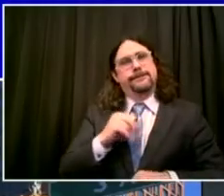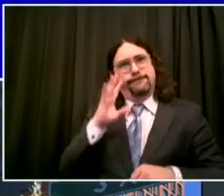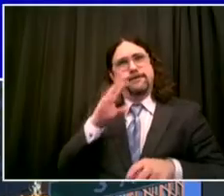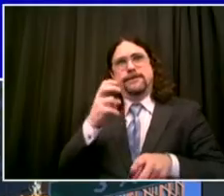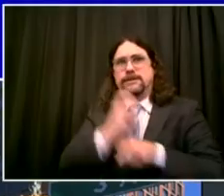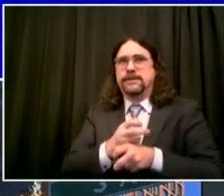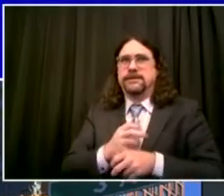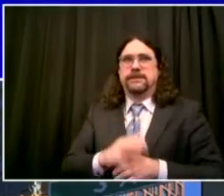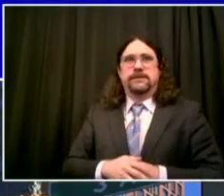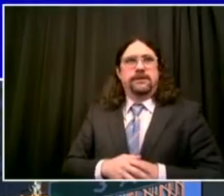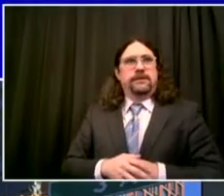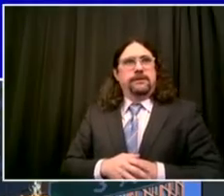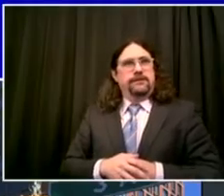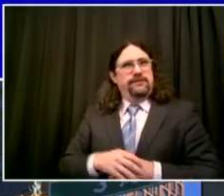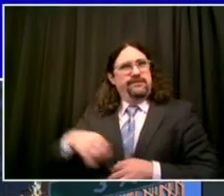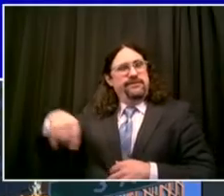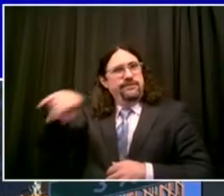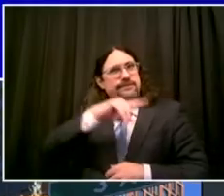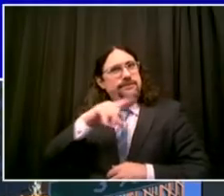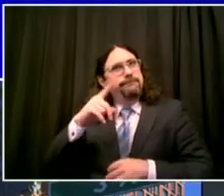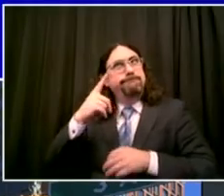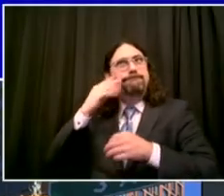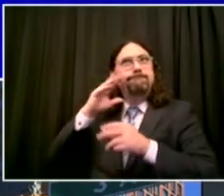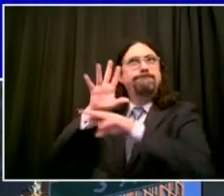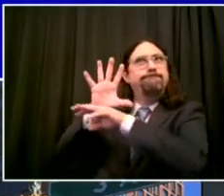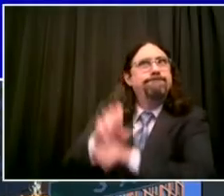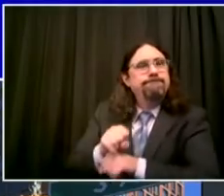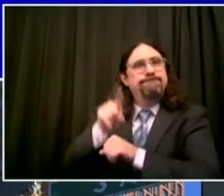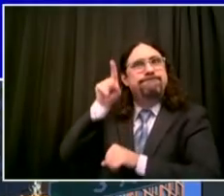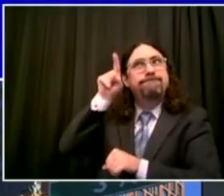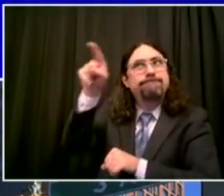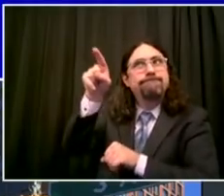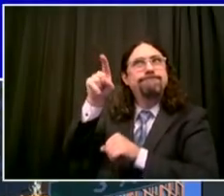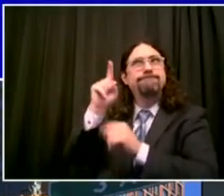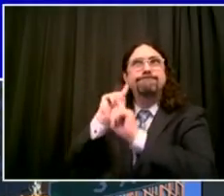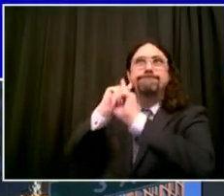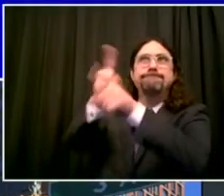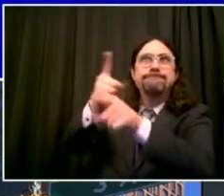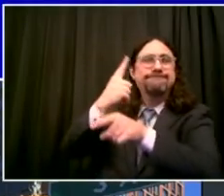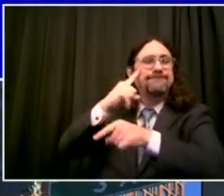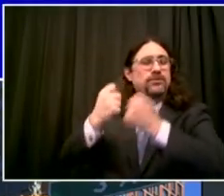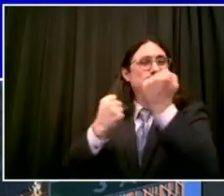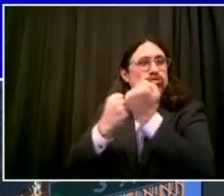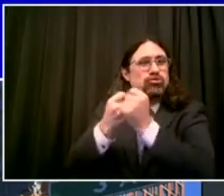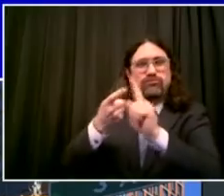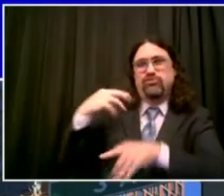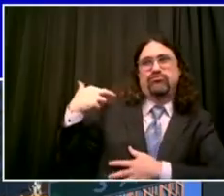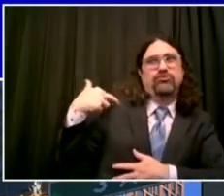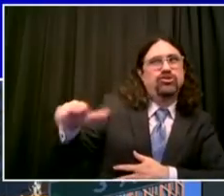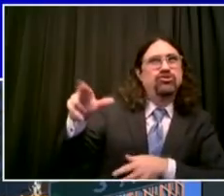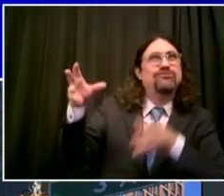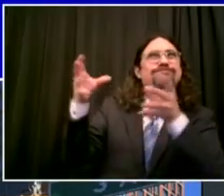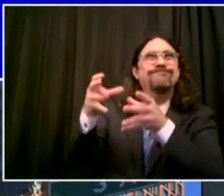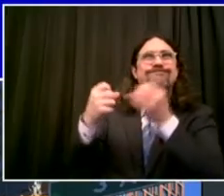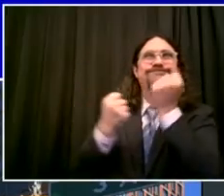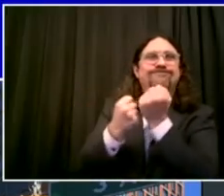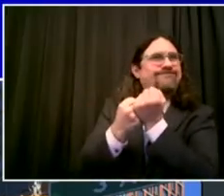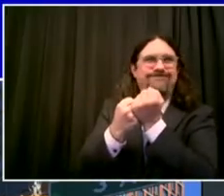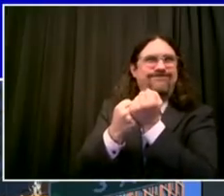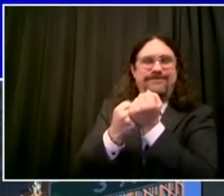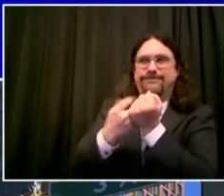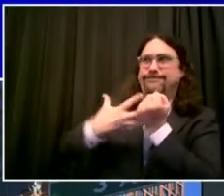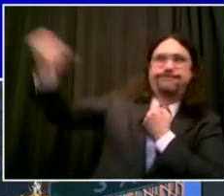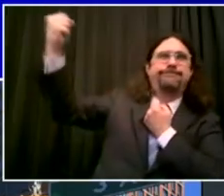other. It's been very, very hard. I have to put on the table a challenging reality.